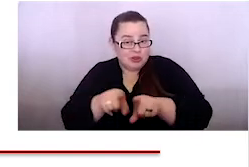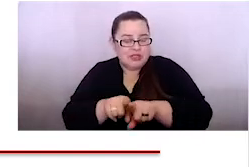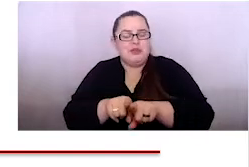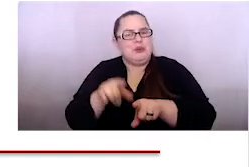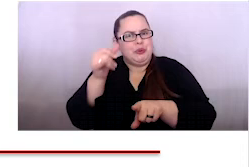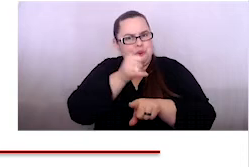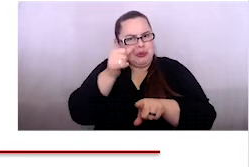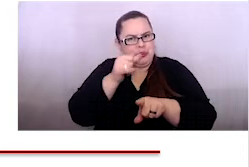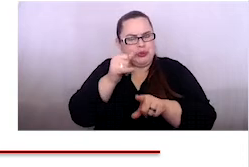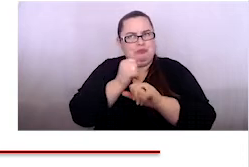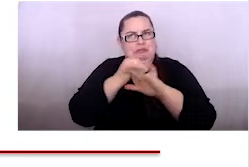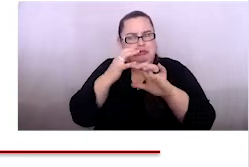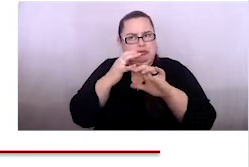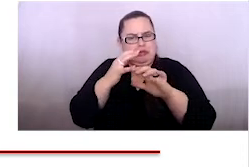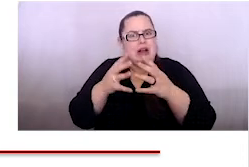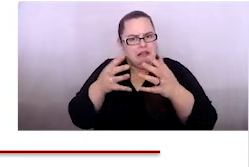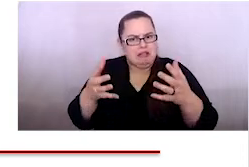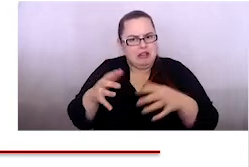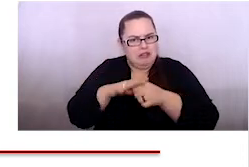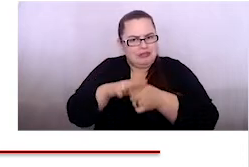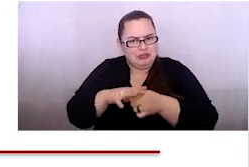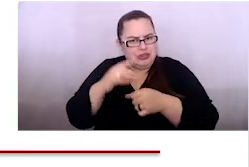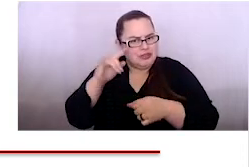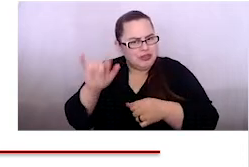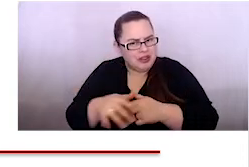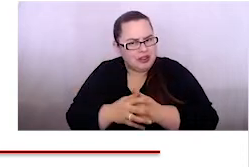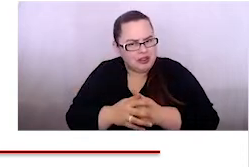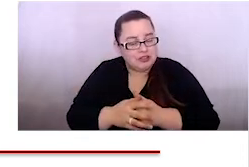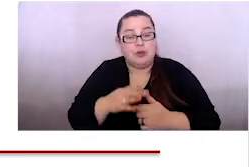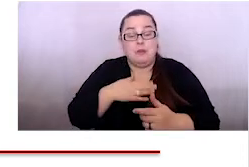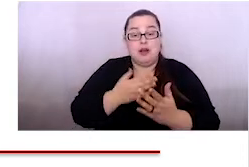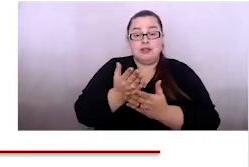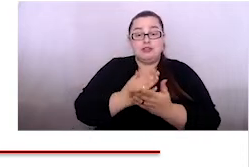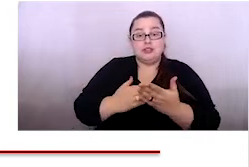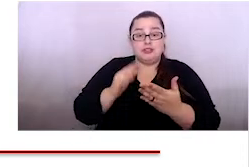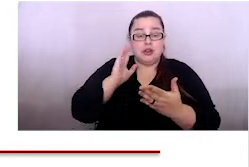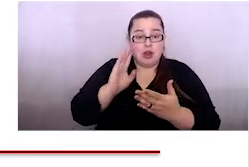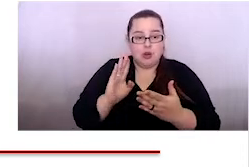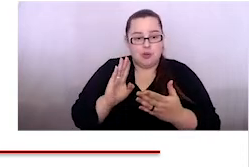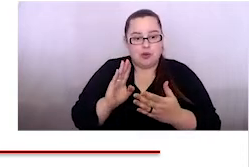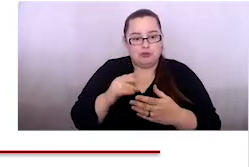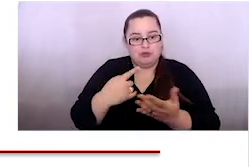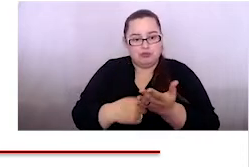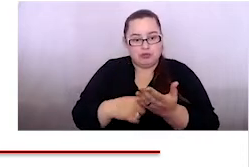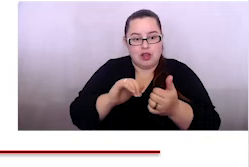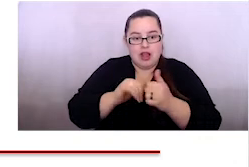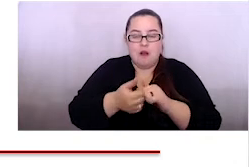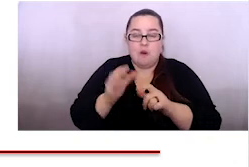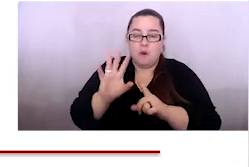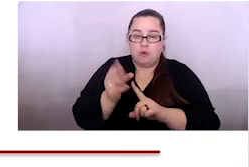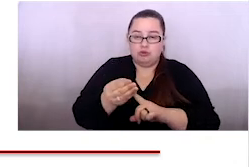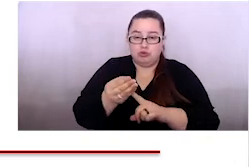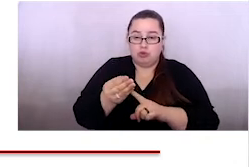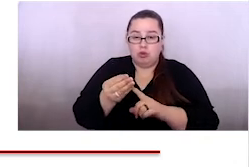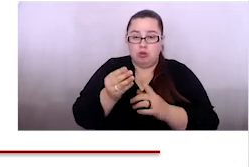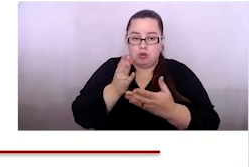has brought on. So in my section, I'll be talking about how cultural components relate to